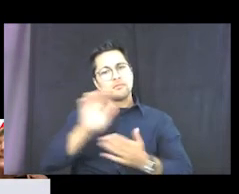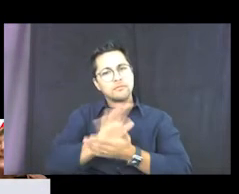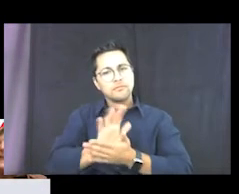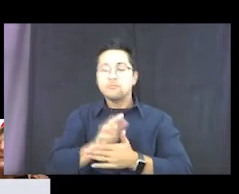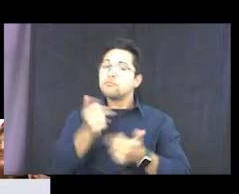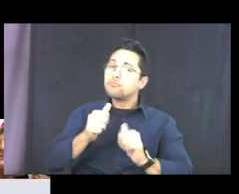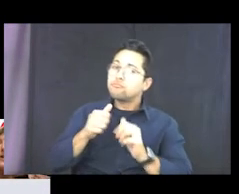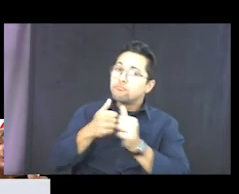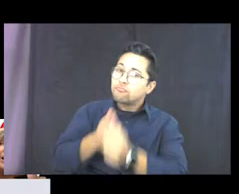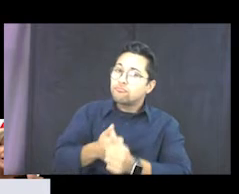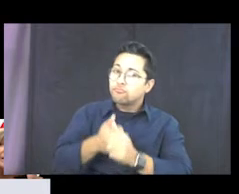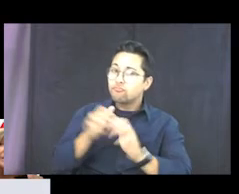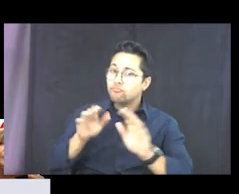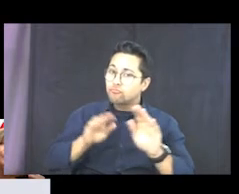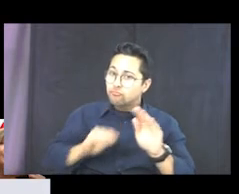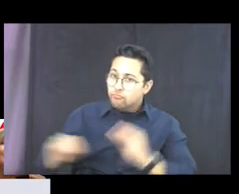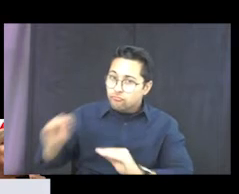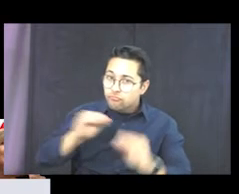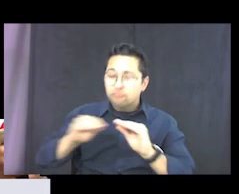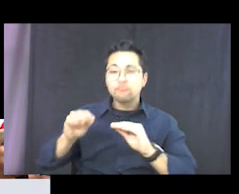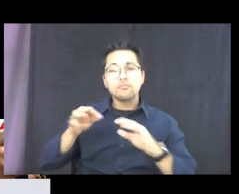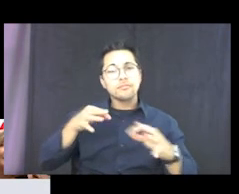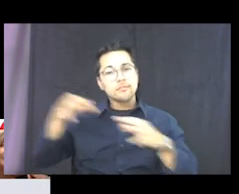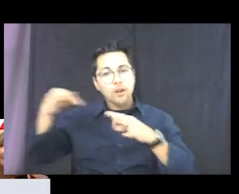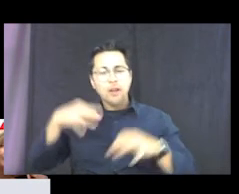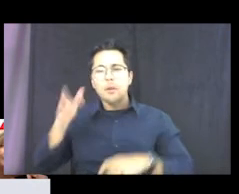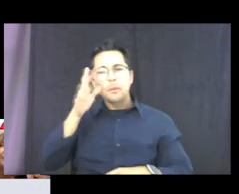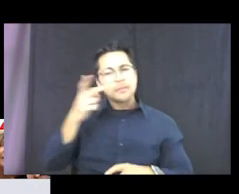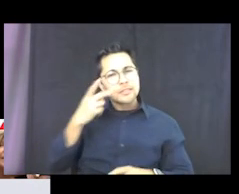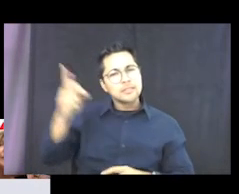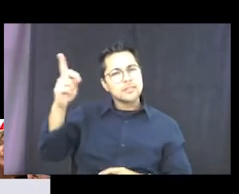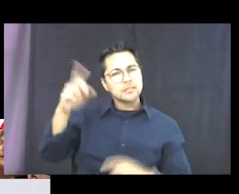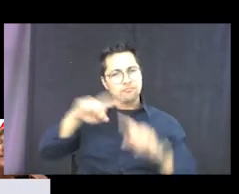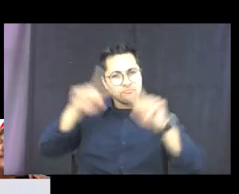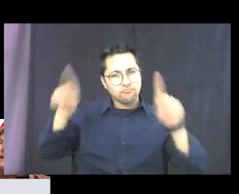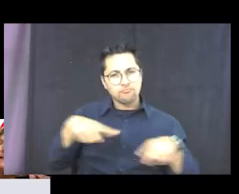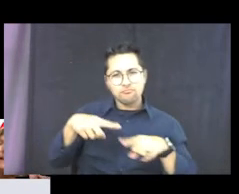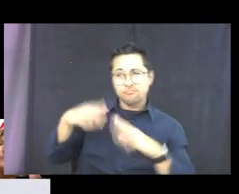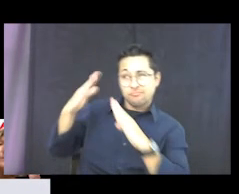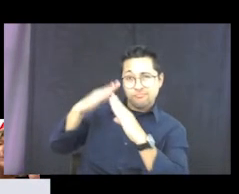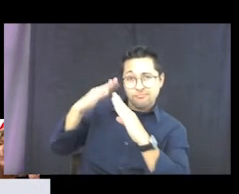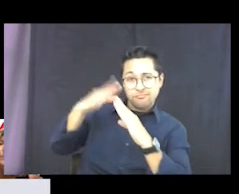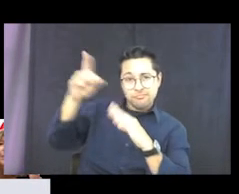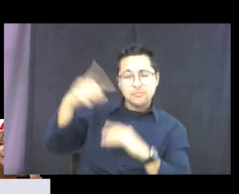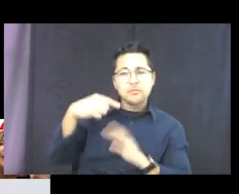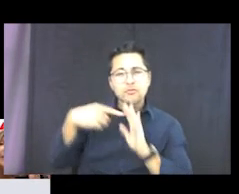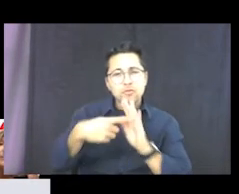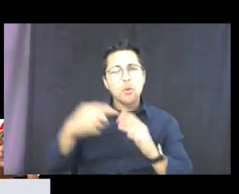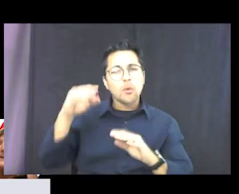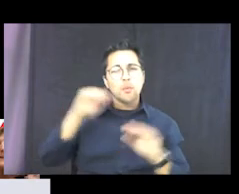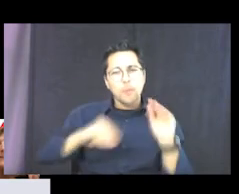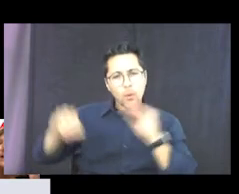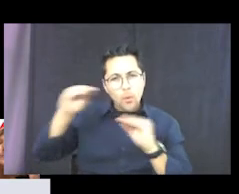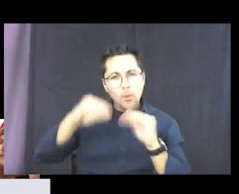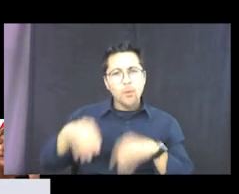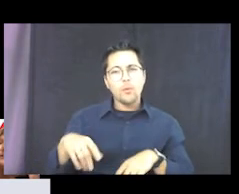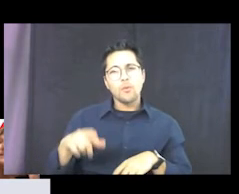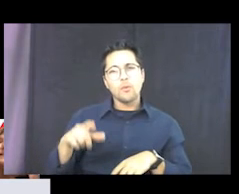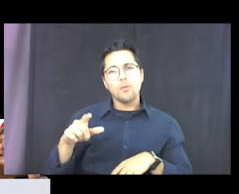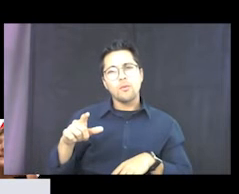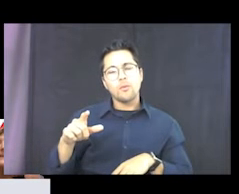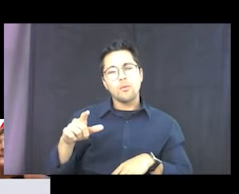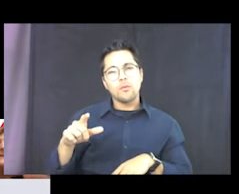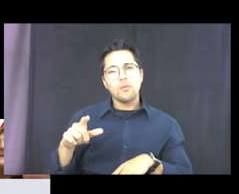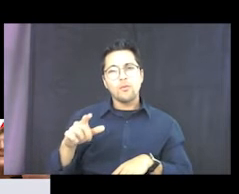directions and move our bodies. You will see on the screen in the top of the video that it names moves and the right and left